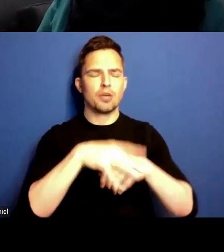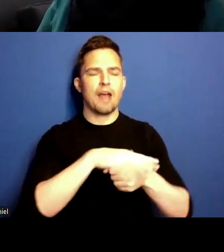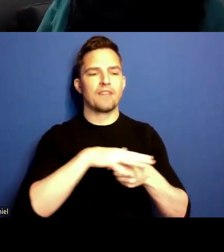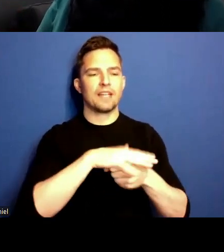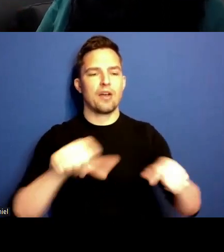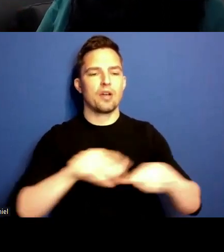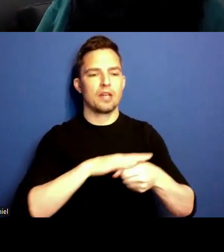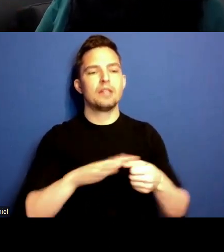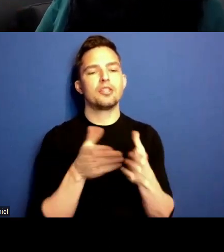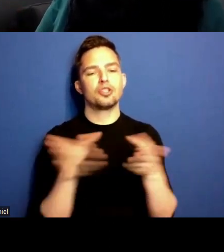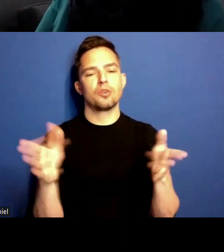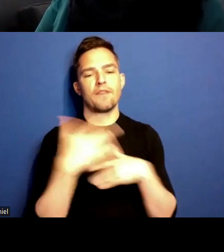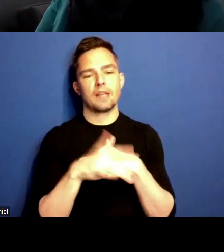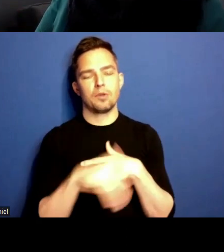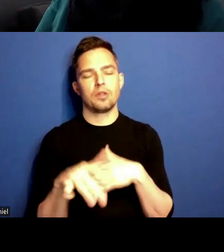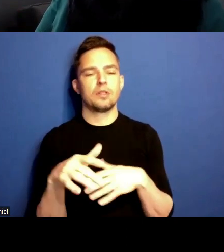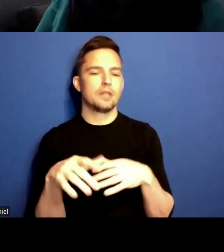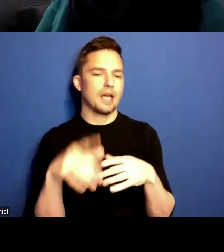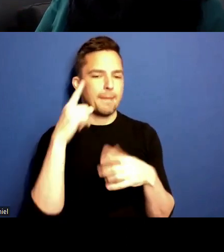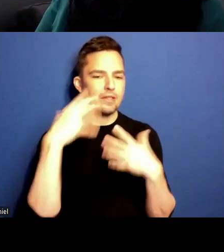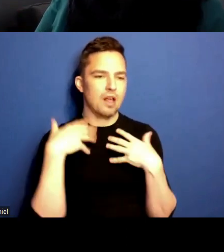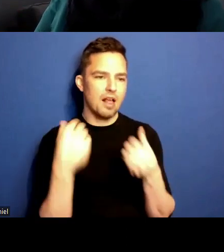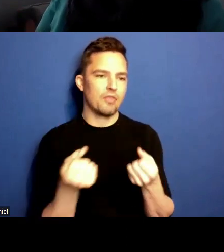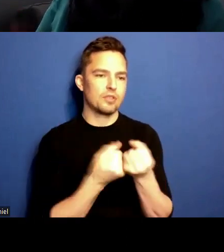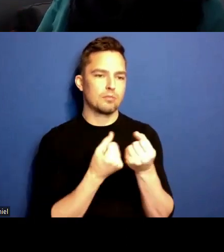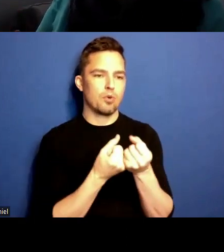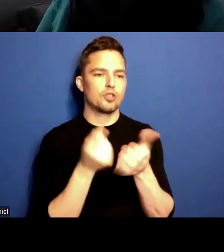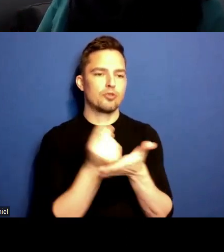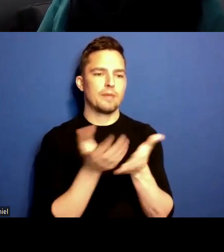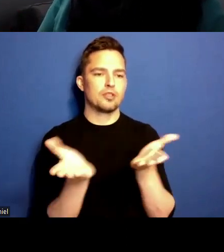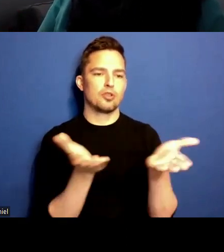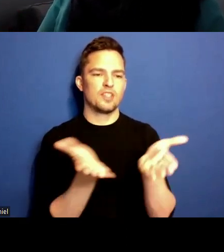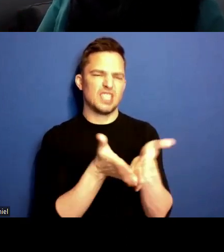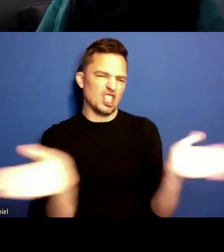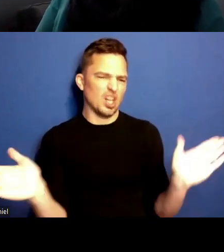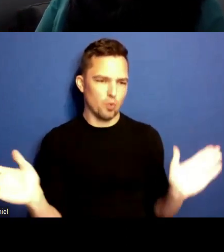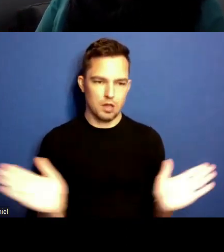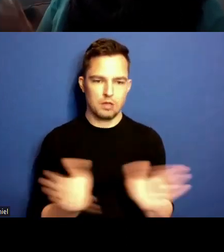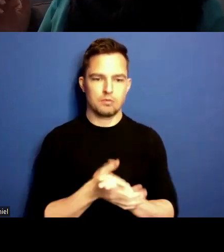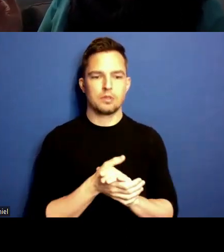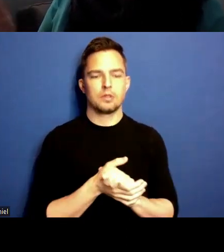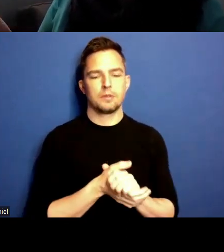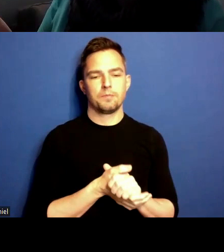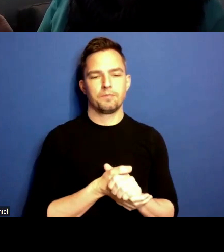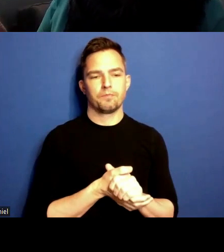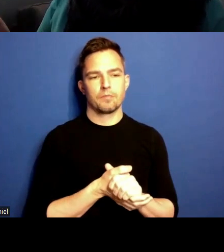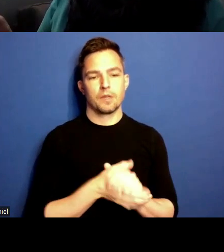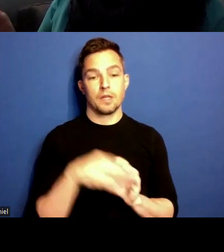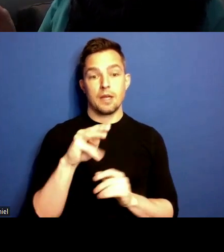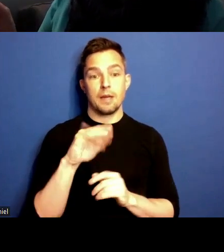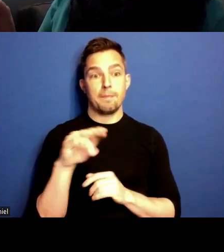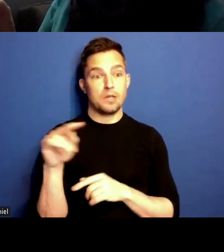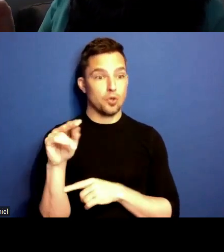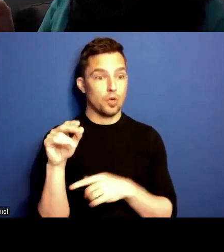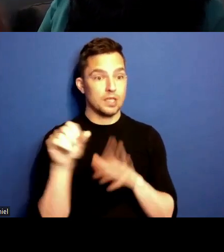availability and access to mental health support and treatment and services in general. And so in Minnesota, we